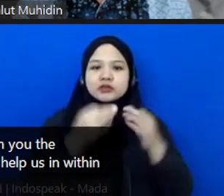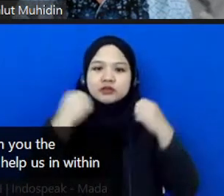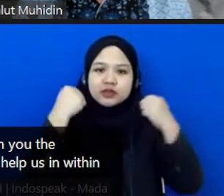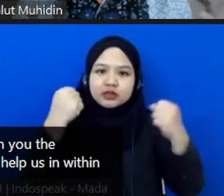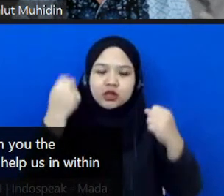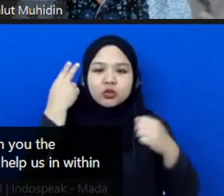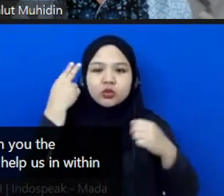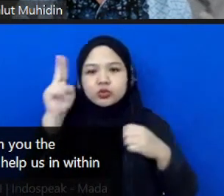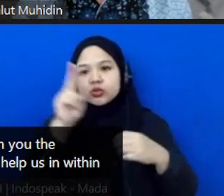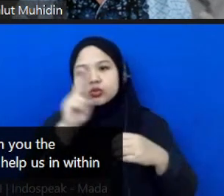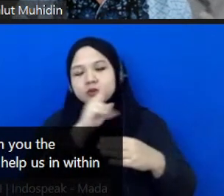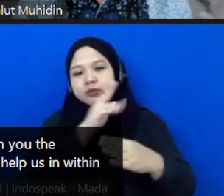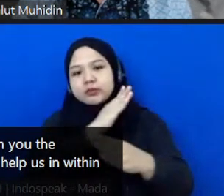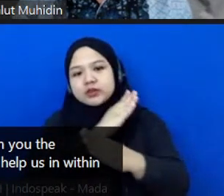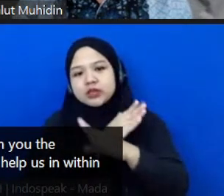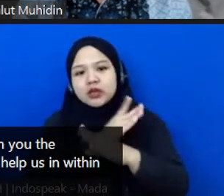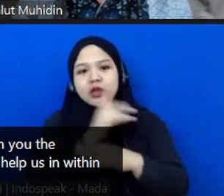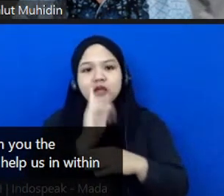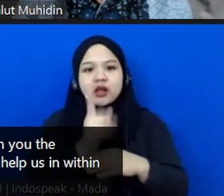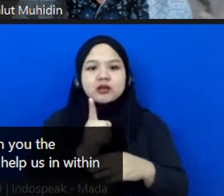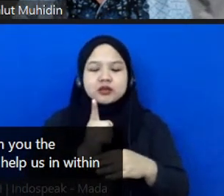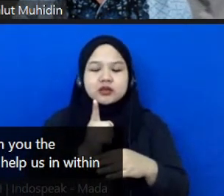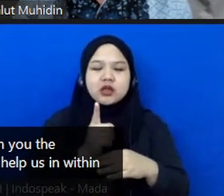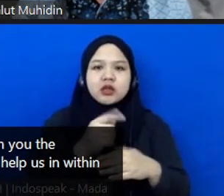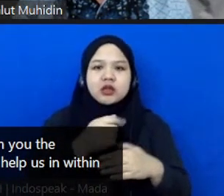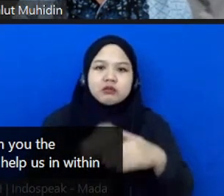the also? So